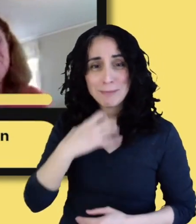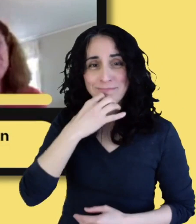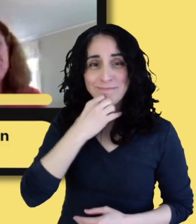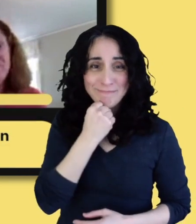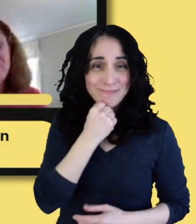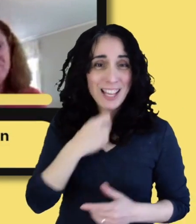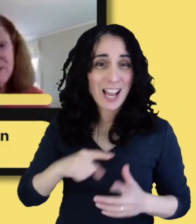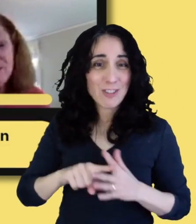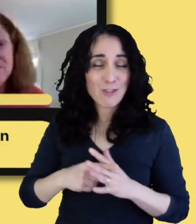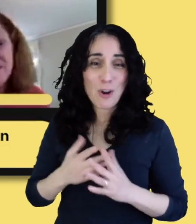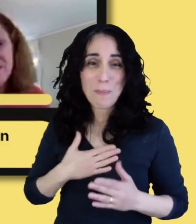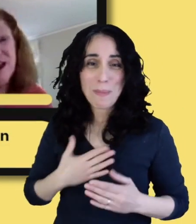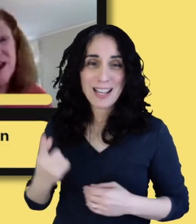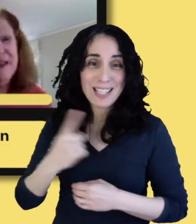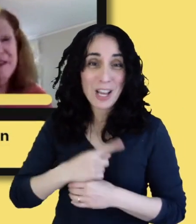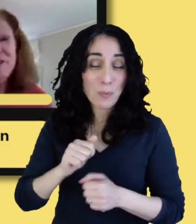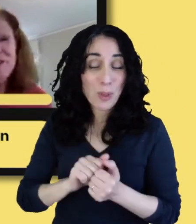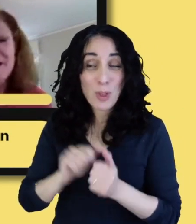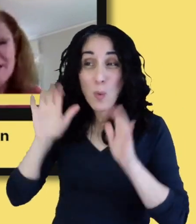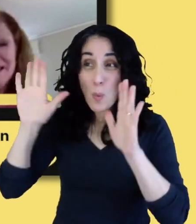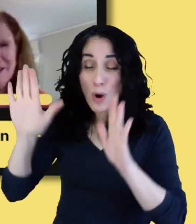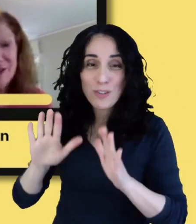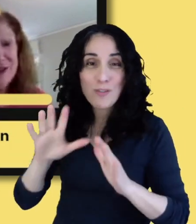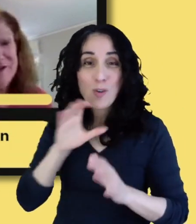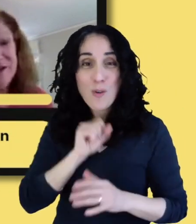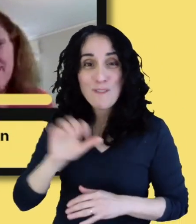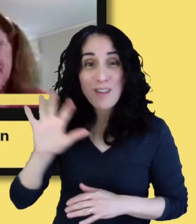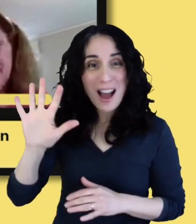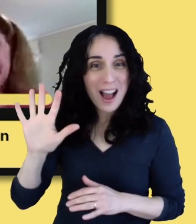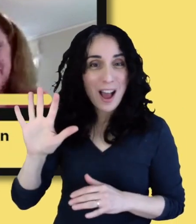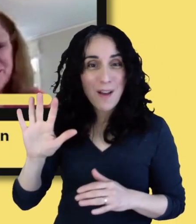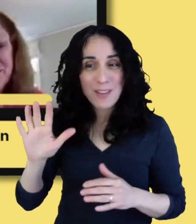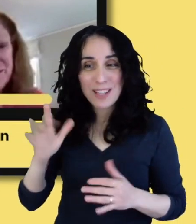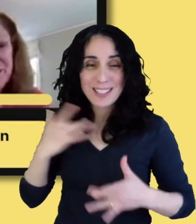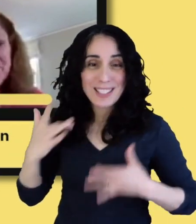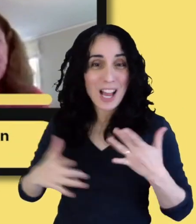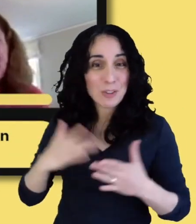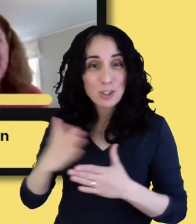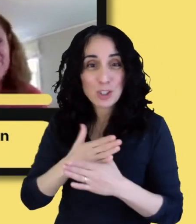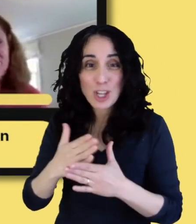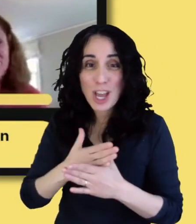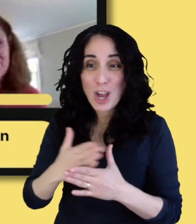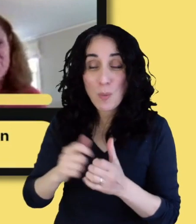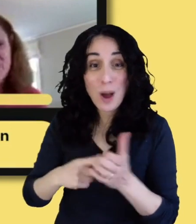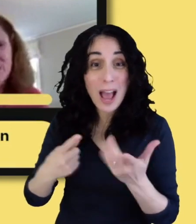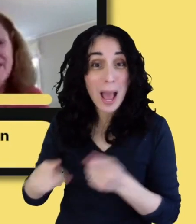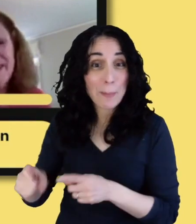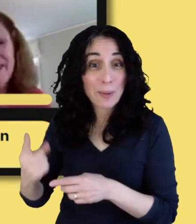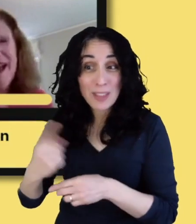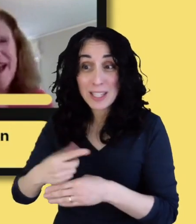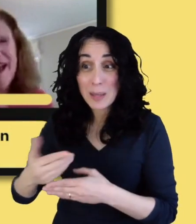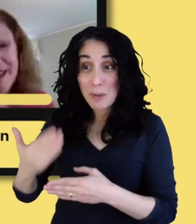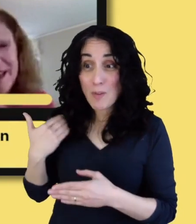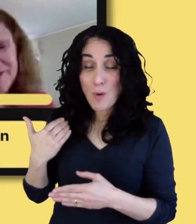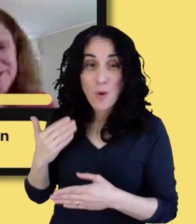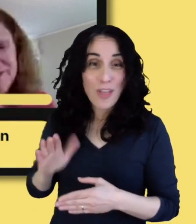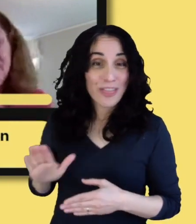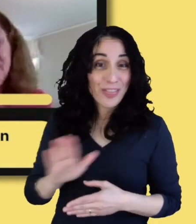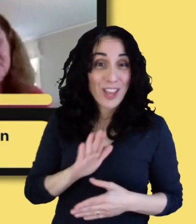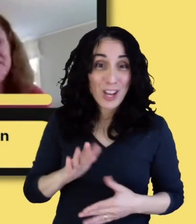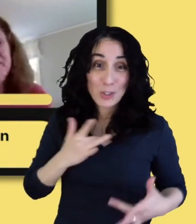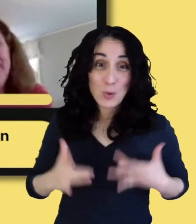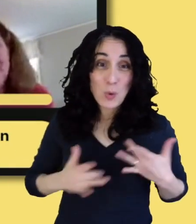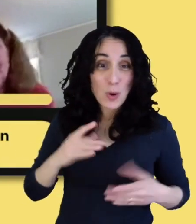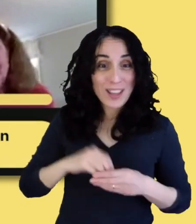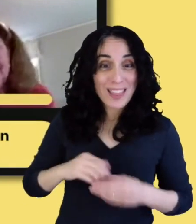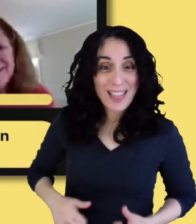with wonderful 5-year-olds that come in so excited to share what happened the day before and it just the joy that they have in life and